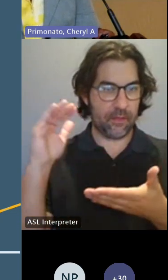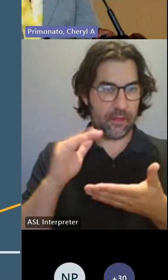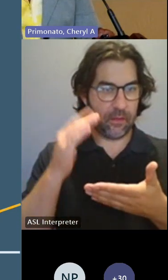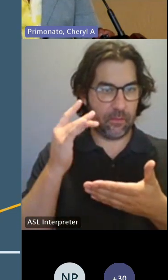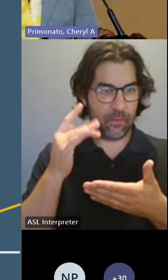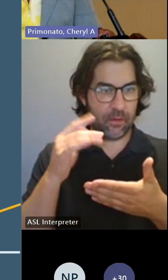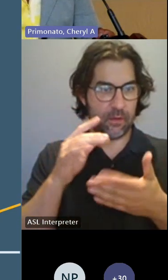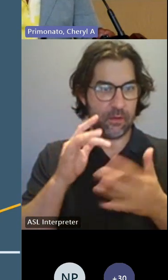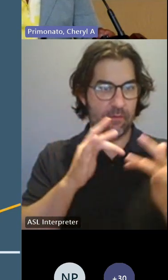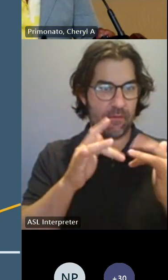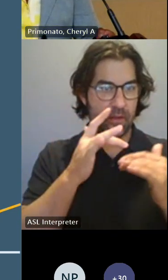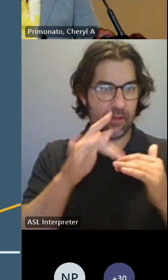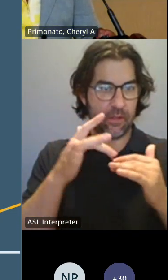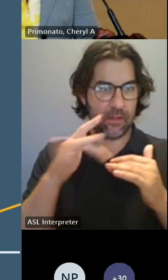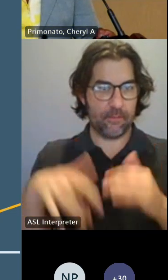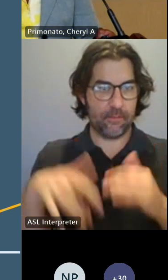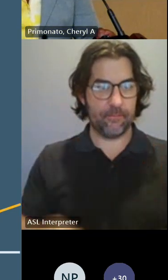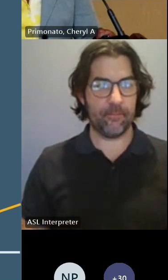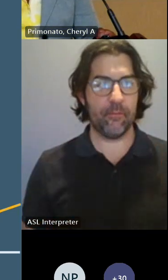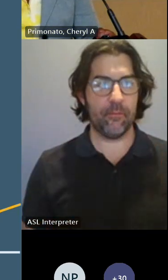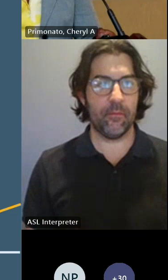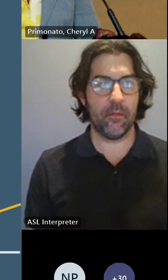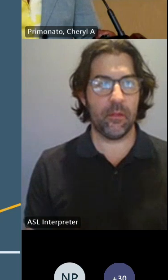to vacancies.